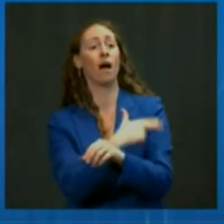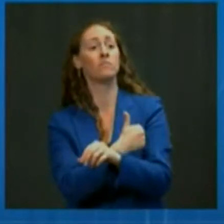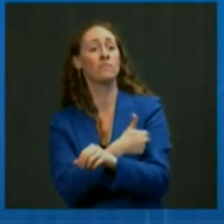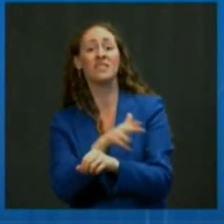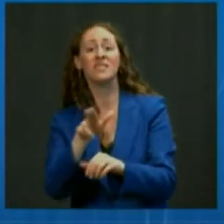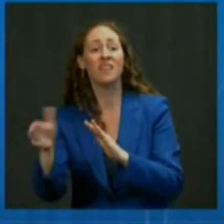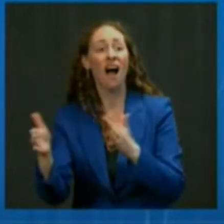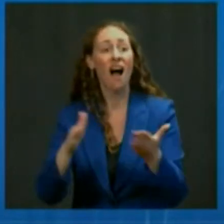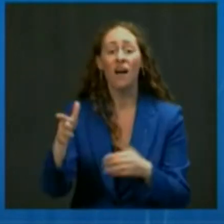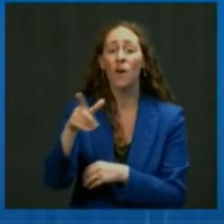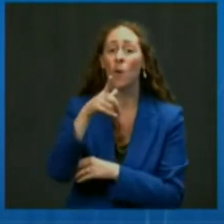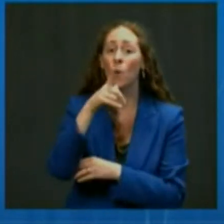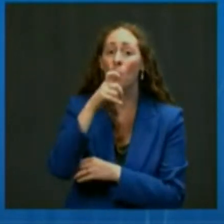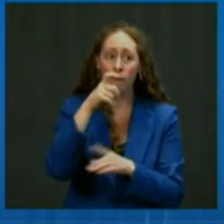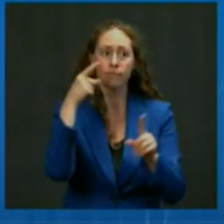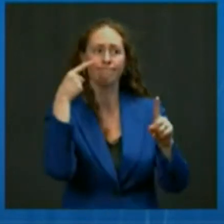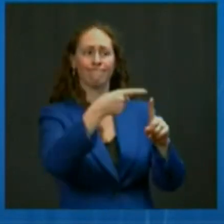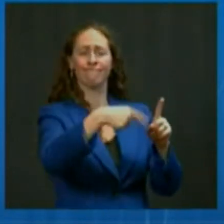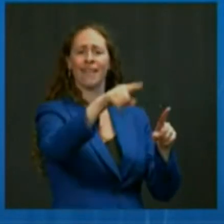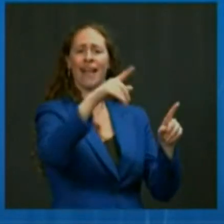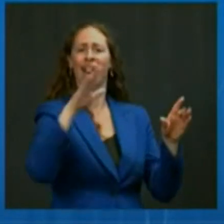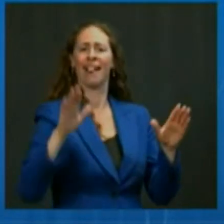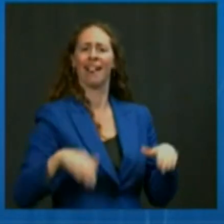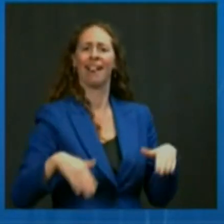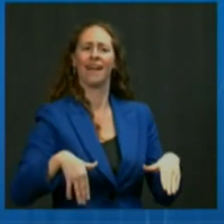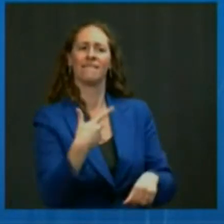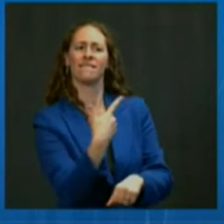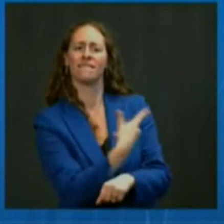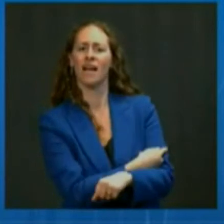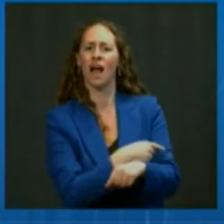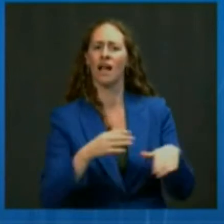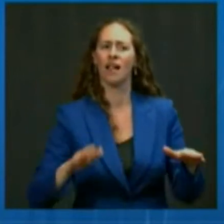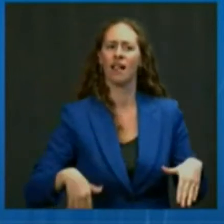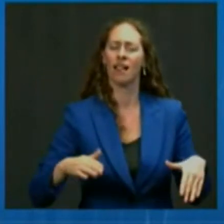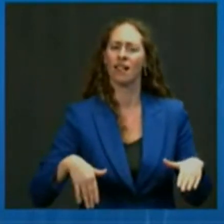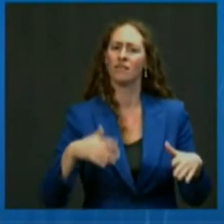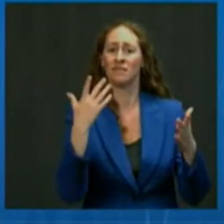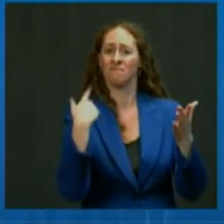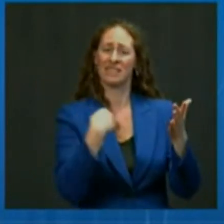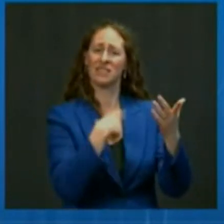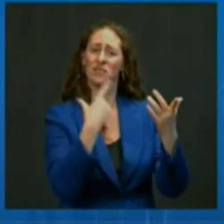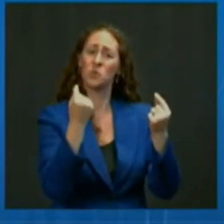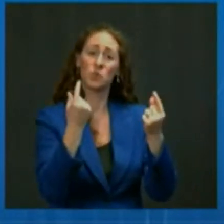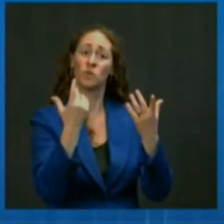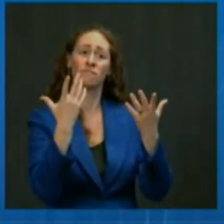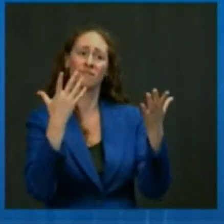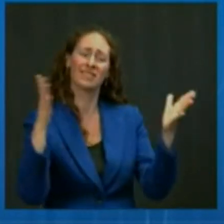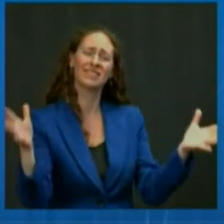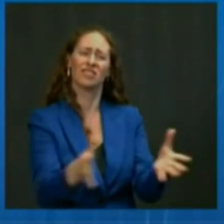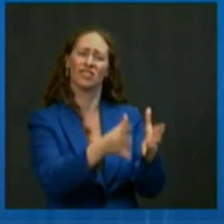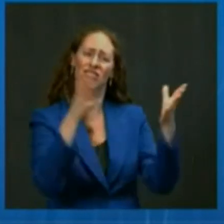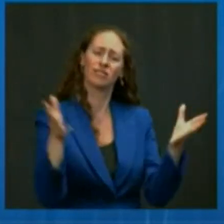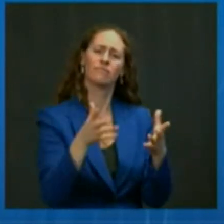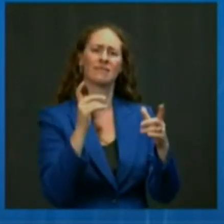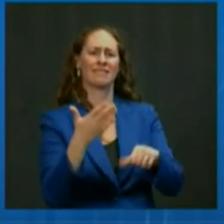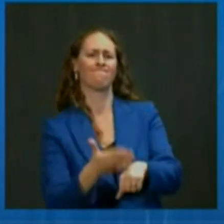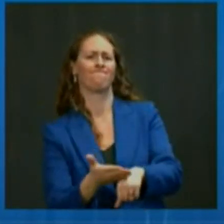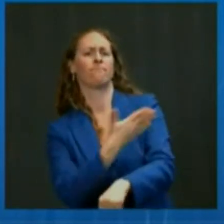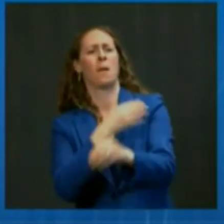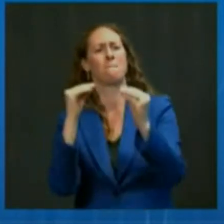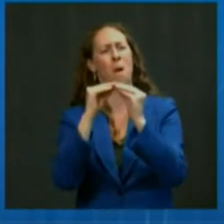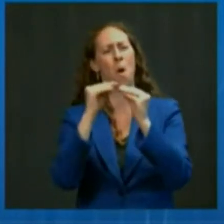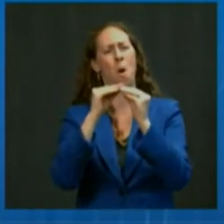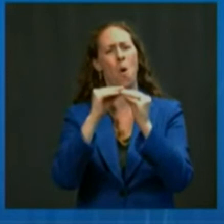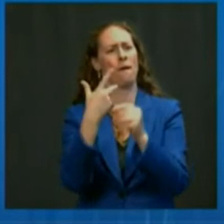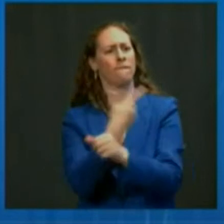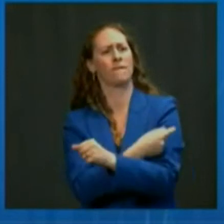will continue to ramp up efforts to increase vaccinations here at home and to ensure people have accurate information about